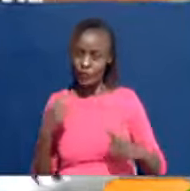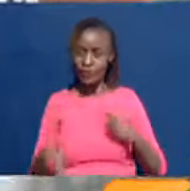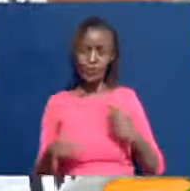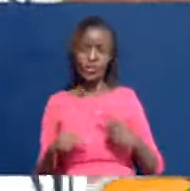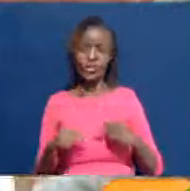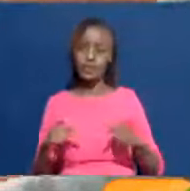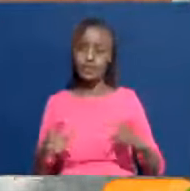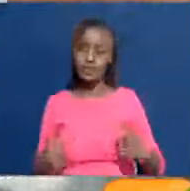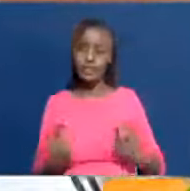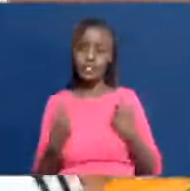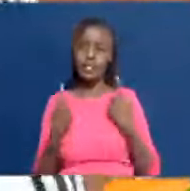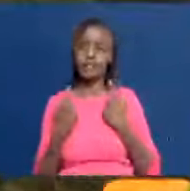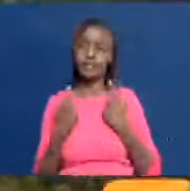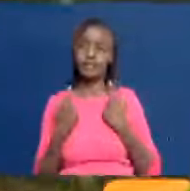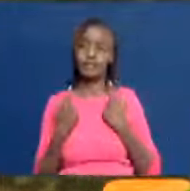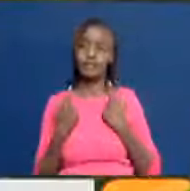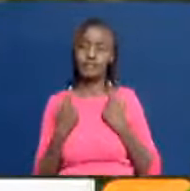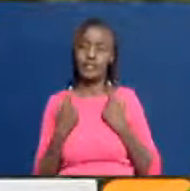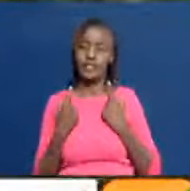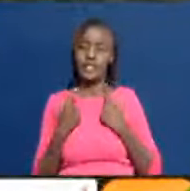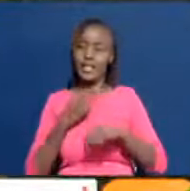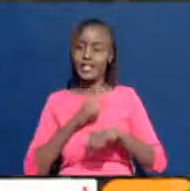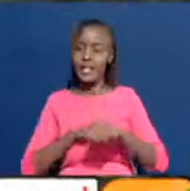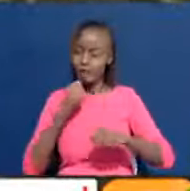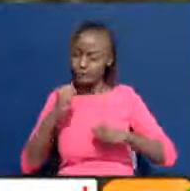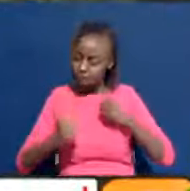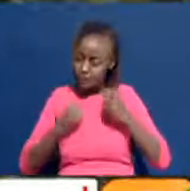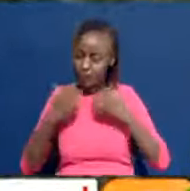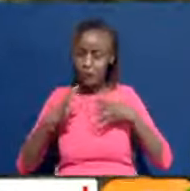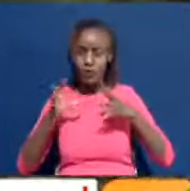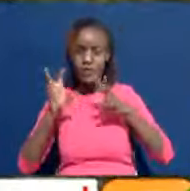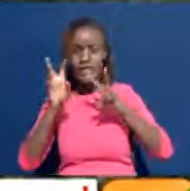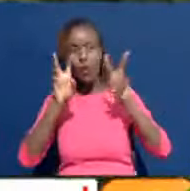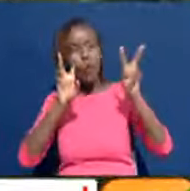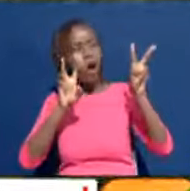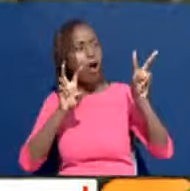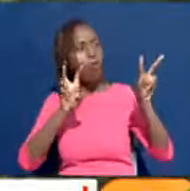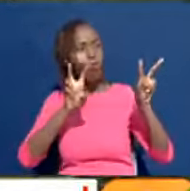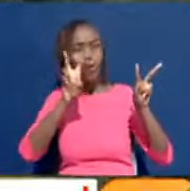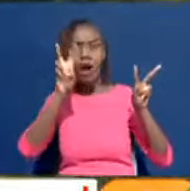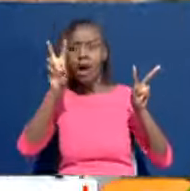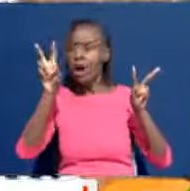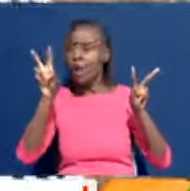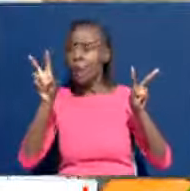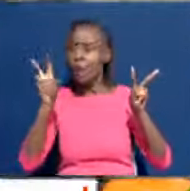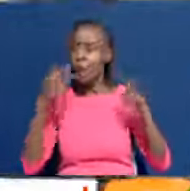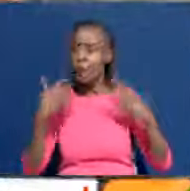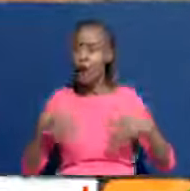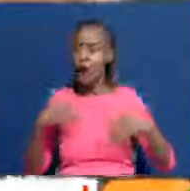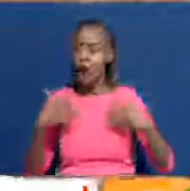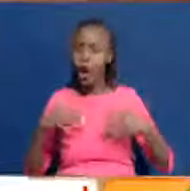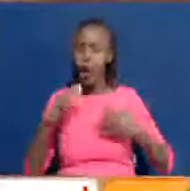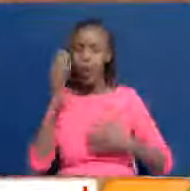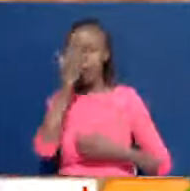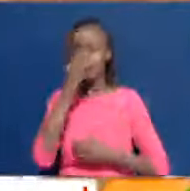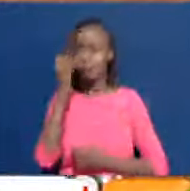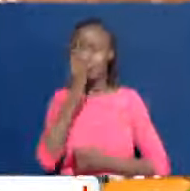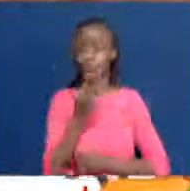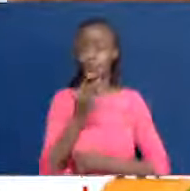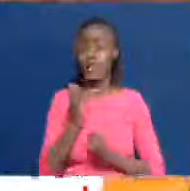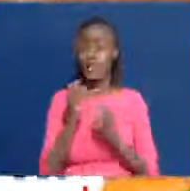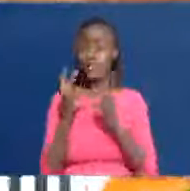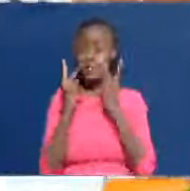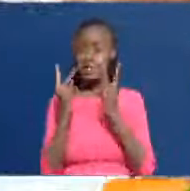self. Where we are going to pass, people see what is there and what they can come and see in Nyeri. And that is one way of creating